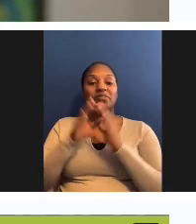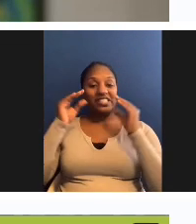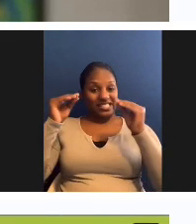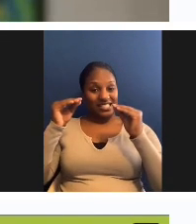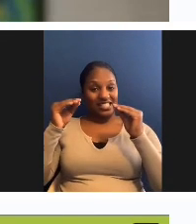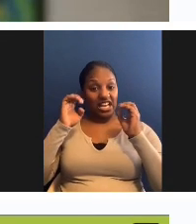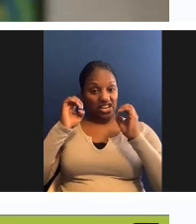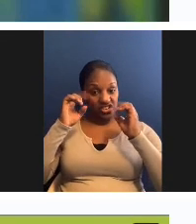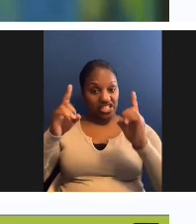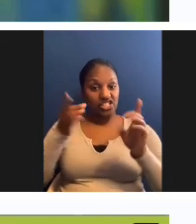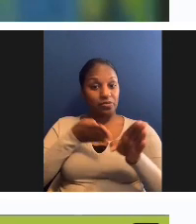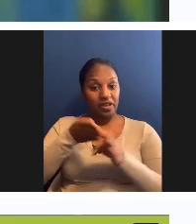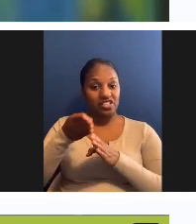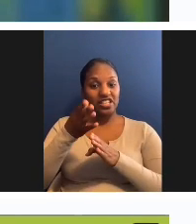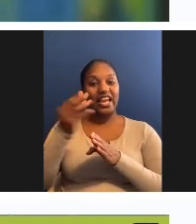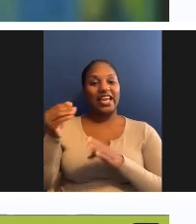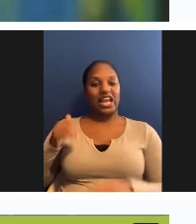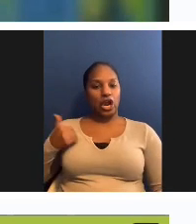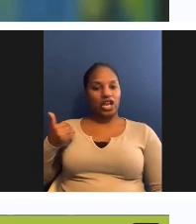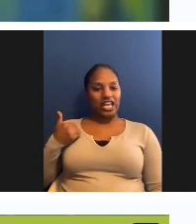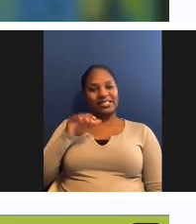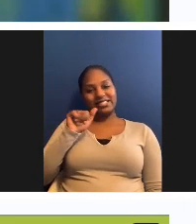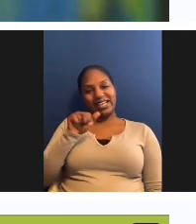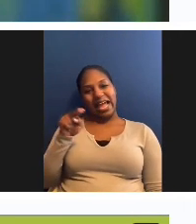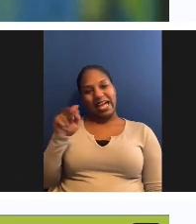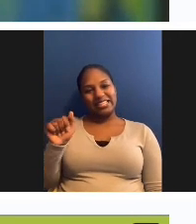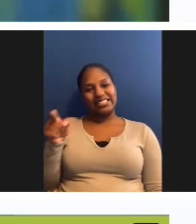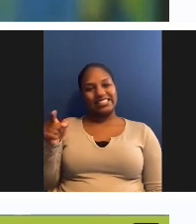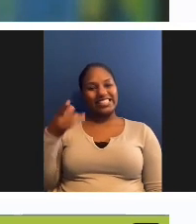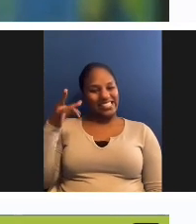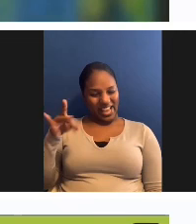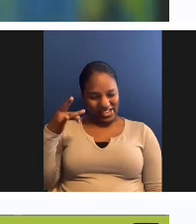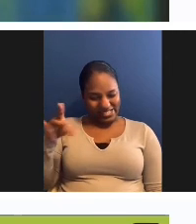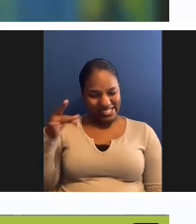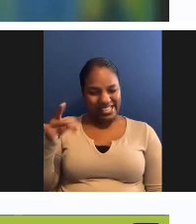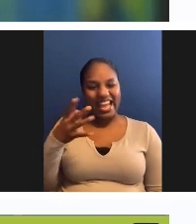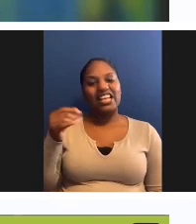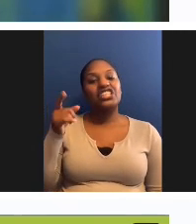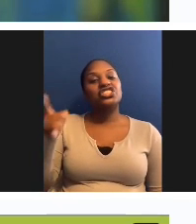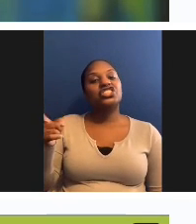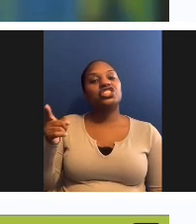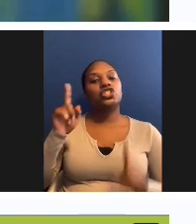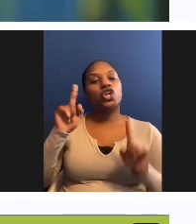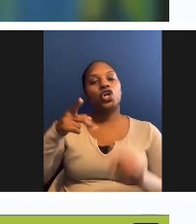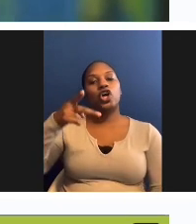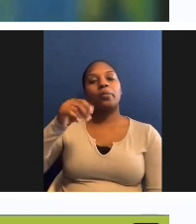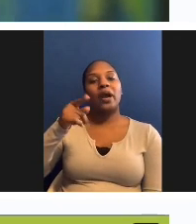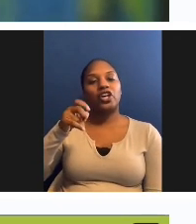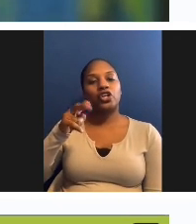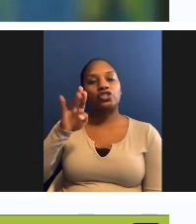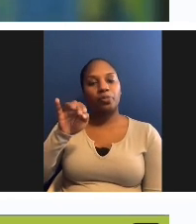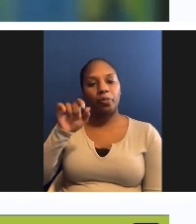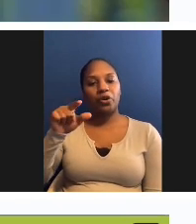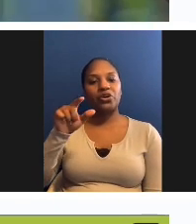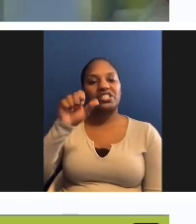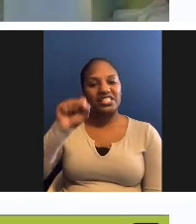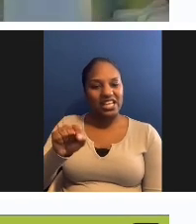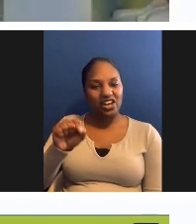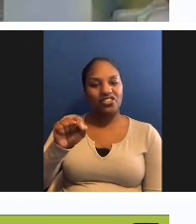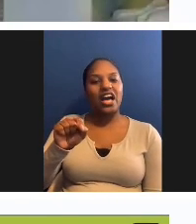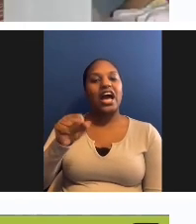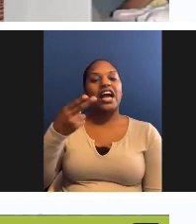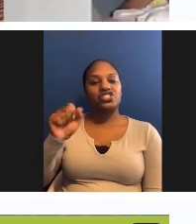an education major. And then our youngest daughter is Anna. Anna is 18 and she goes to Parkersburg South High School where she is a senior this